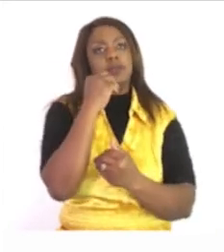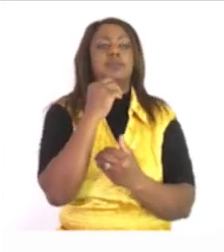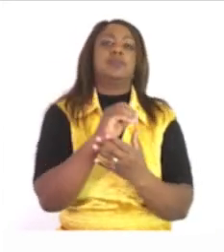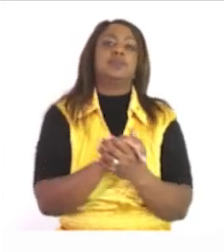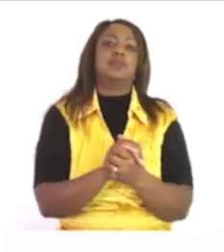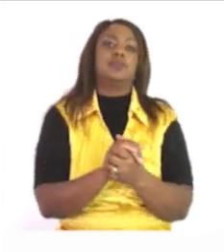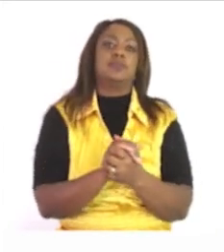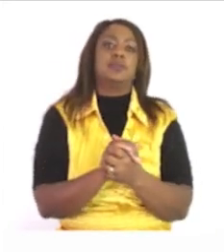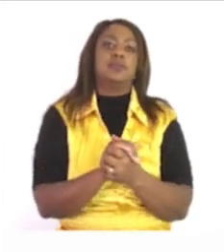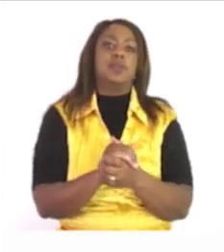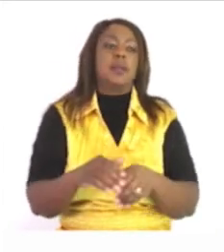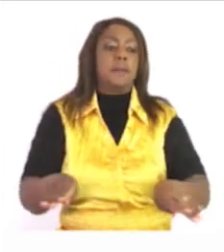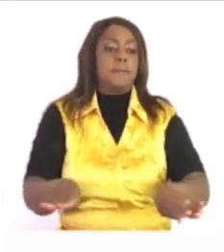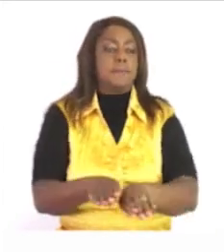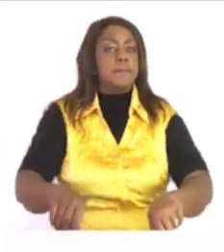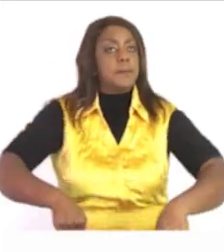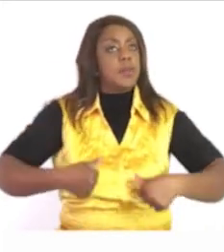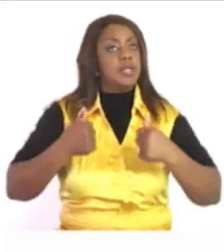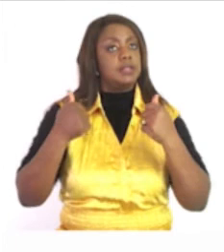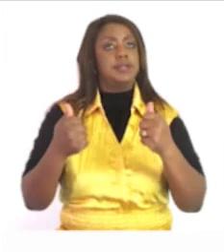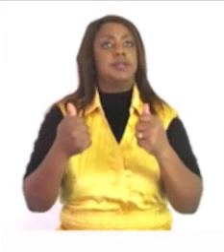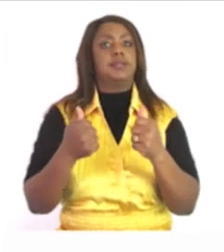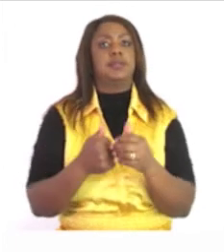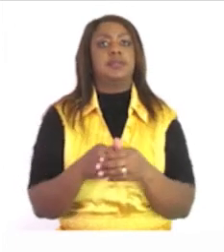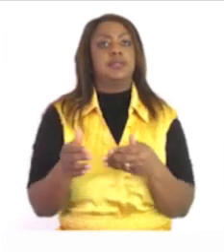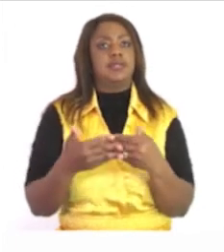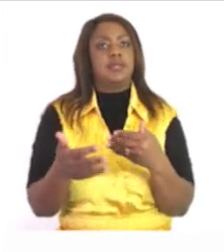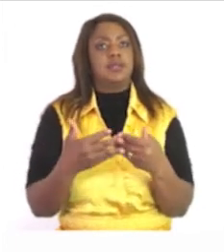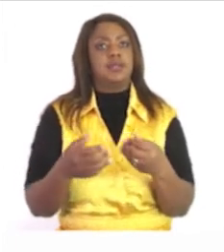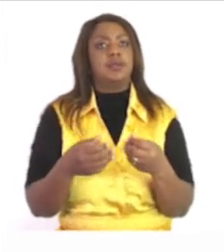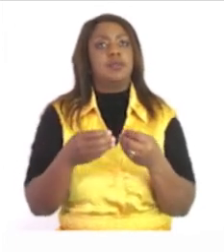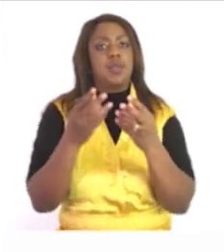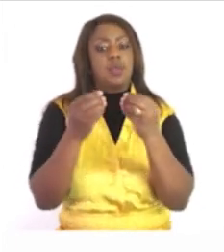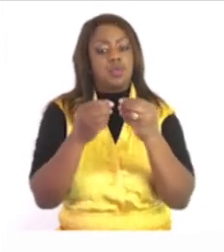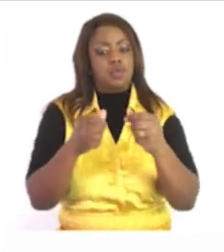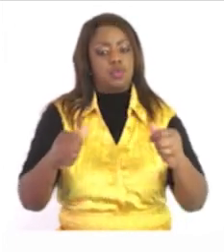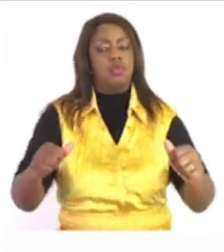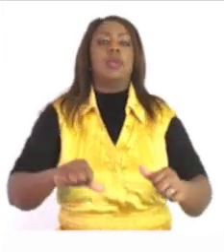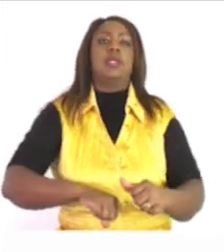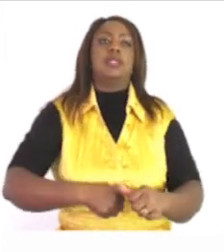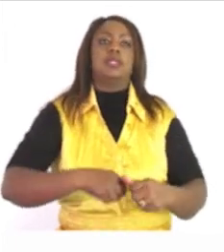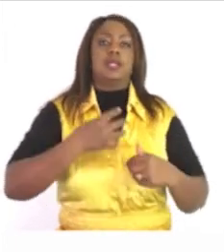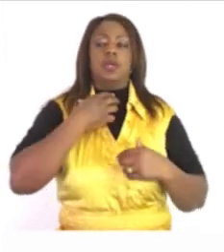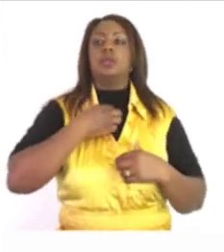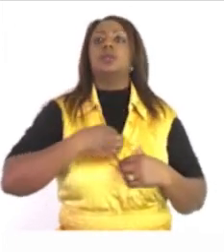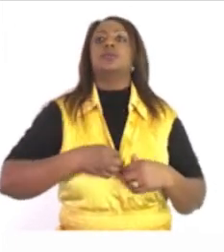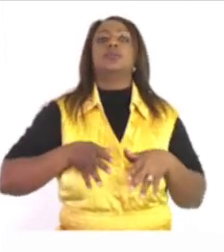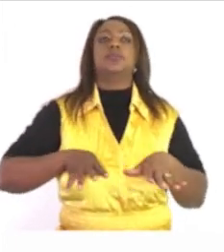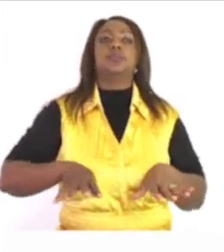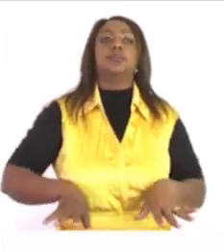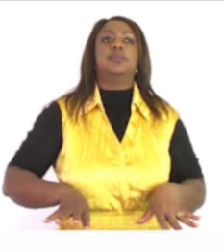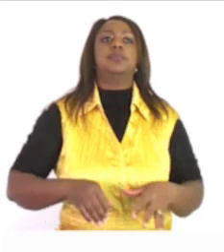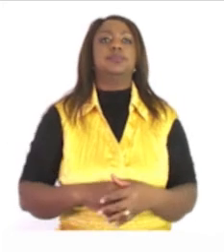often, because you don't know who has sneezed on a surface that has bronchitis and you have touched it. So rather, wash your